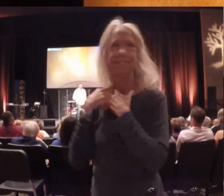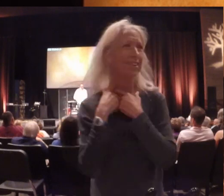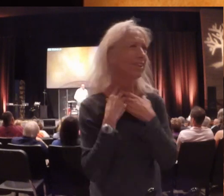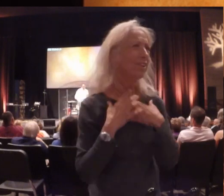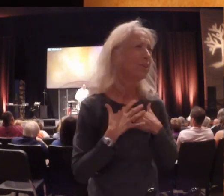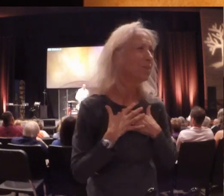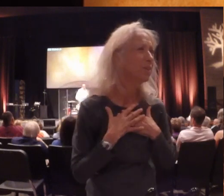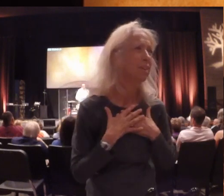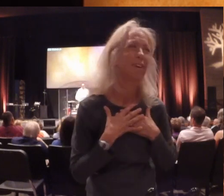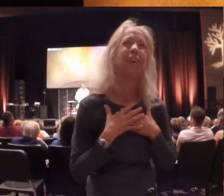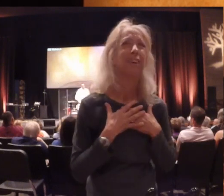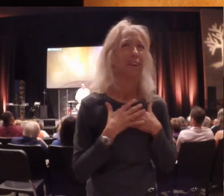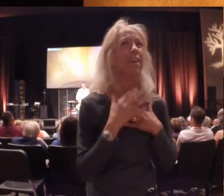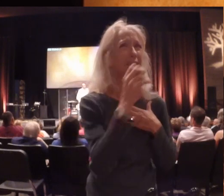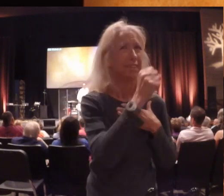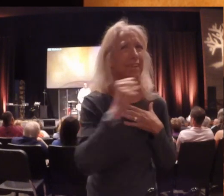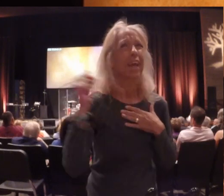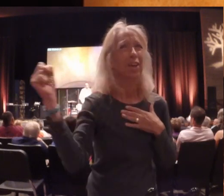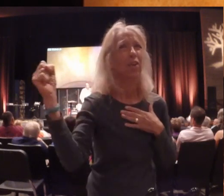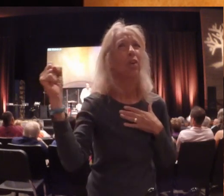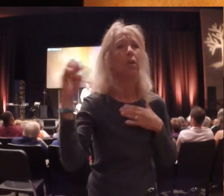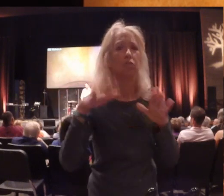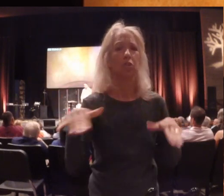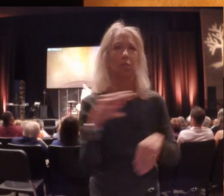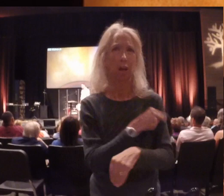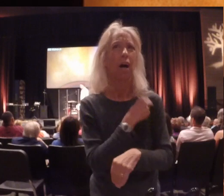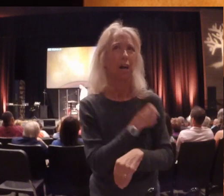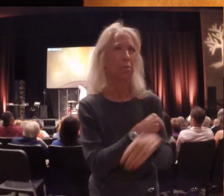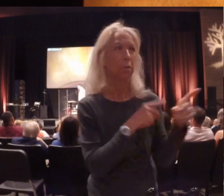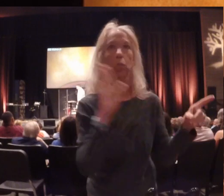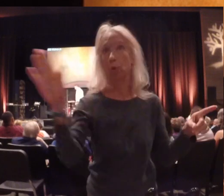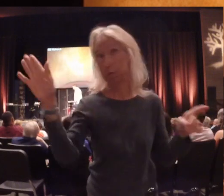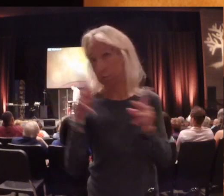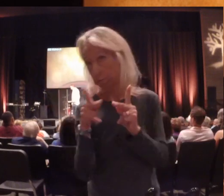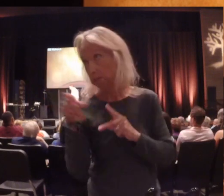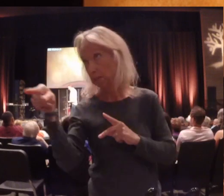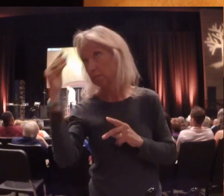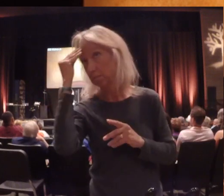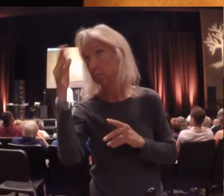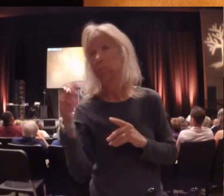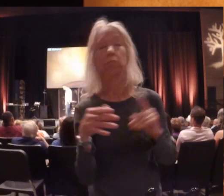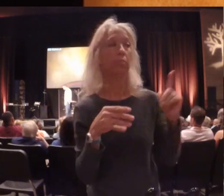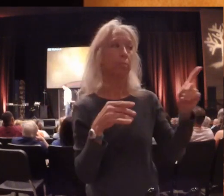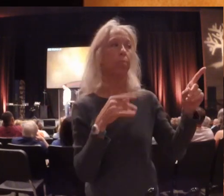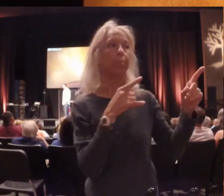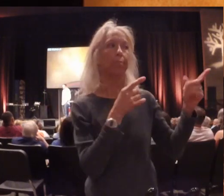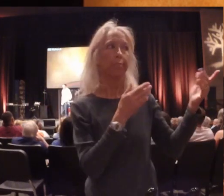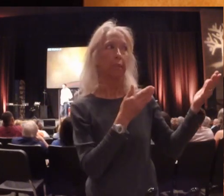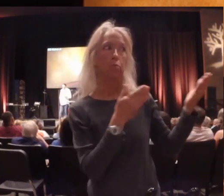We're like, oh man. So we're like, we gotta take her somewhere. So we took her to Children's Hospital. Fantastic place, by the way. And